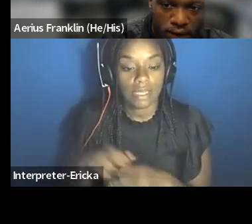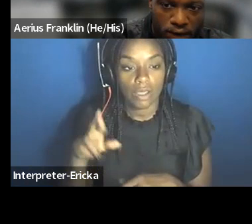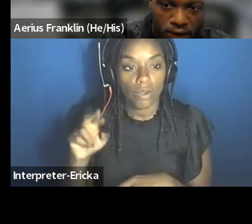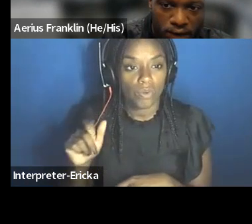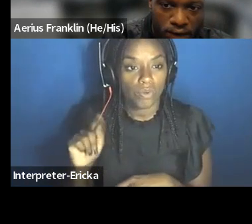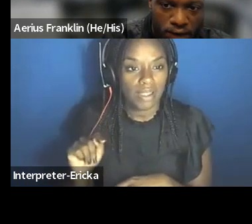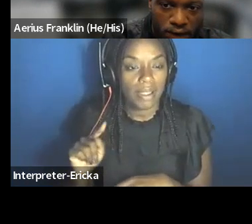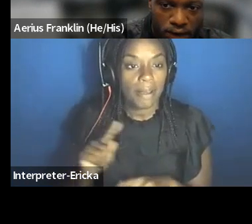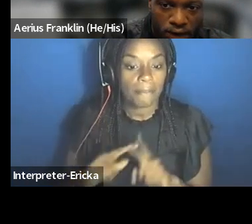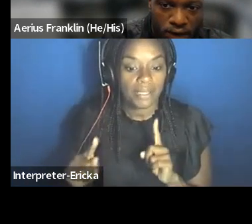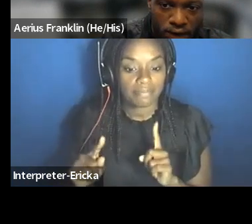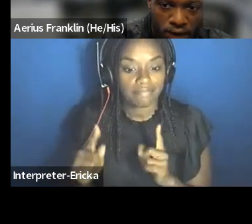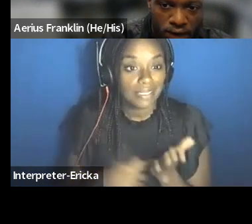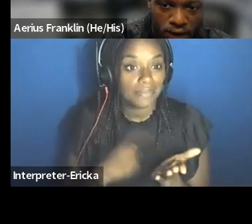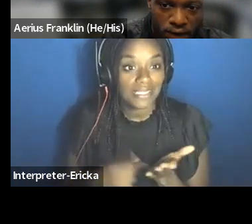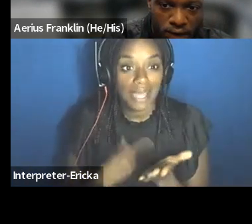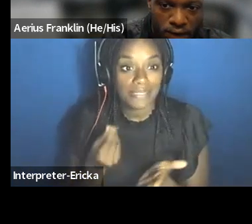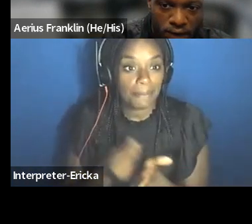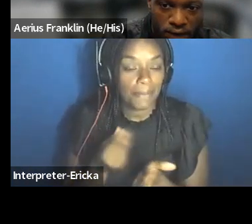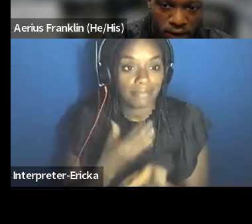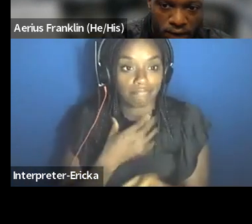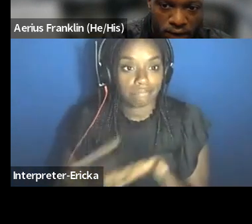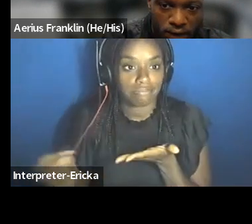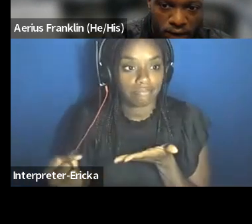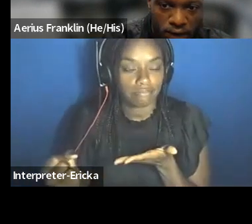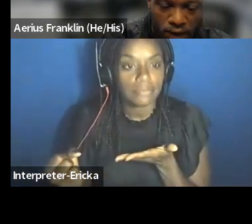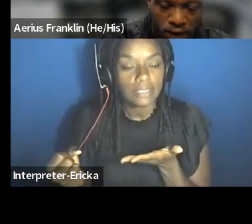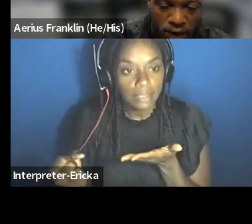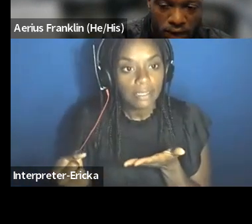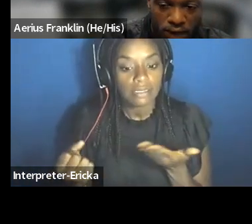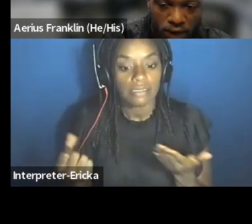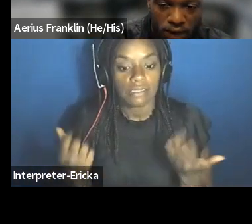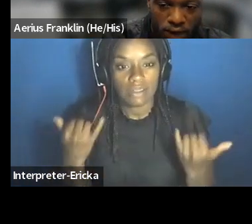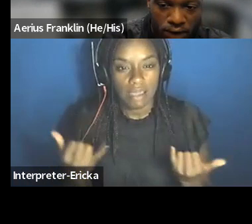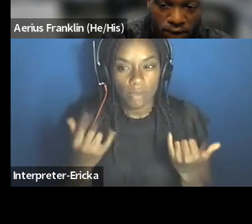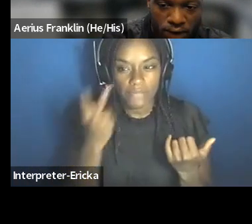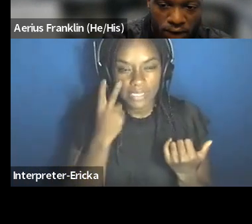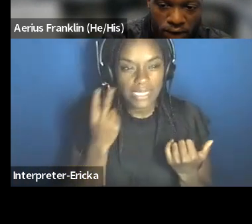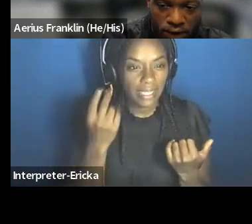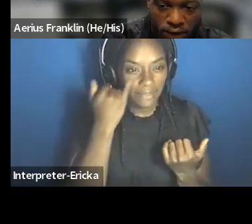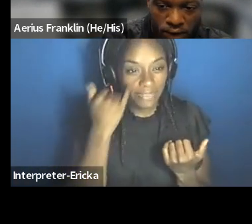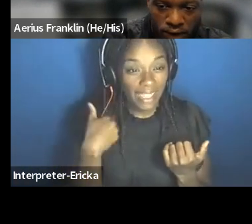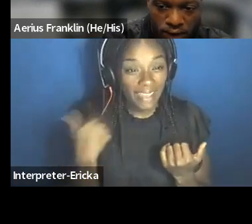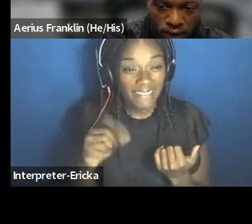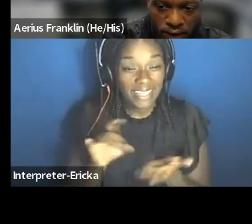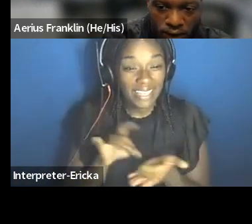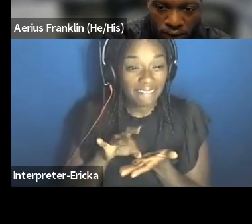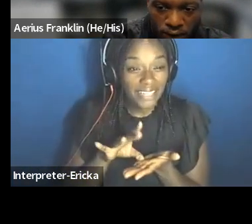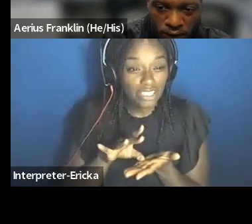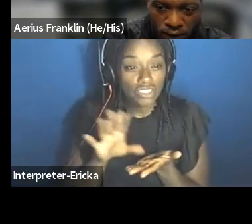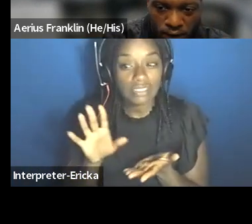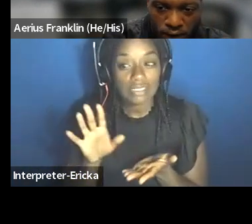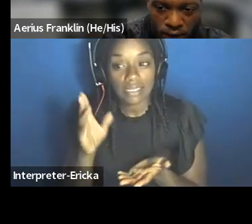out of funding as well. So now we have to look at like, see if they have any evictions and then try to pay off those evictions